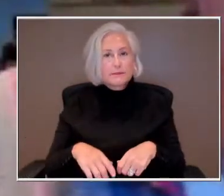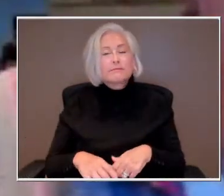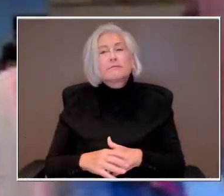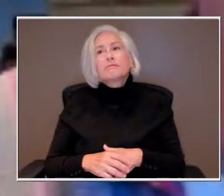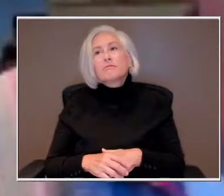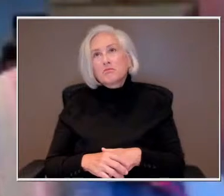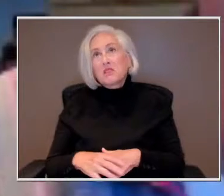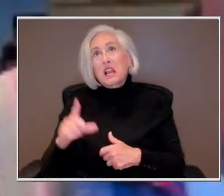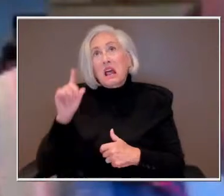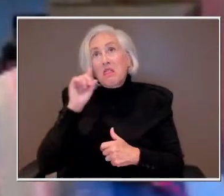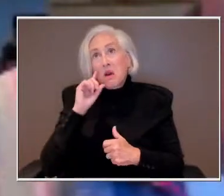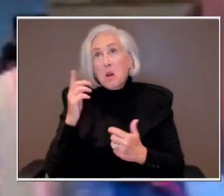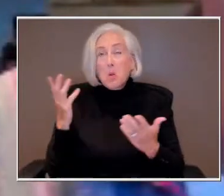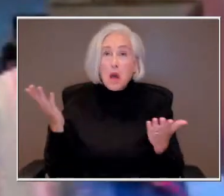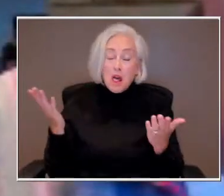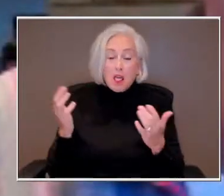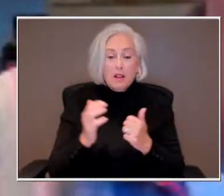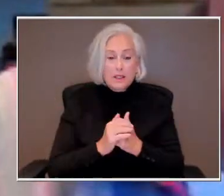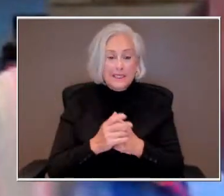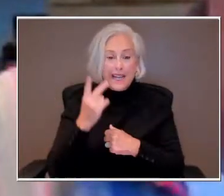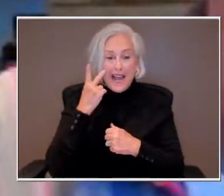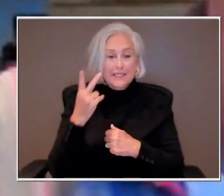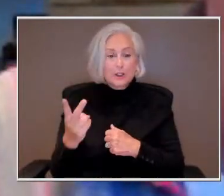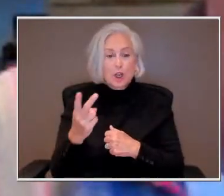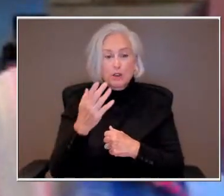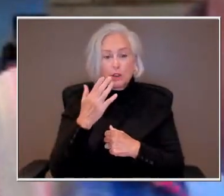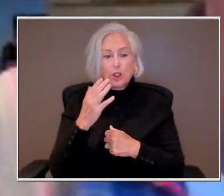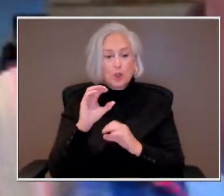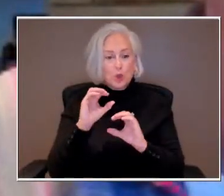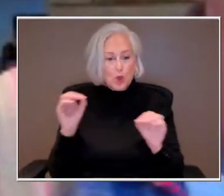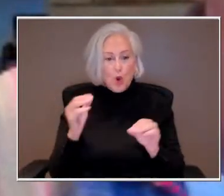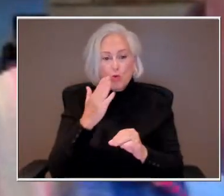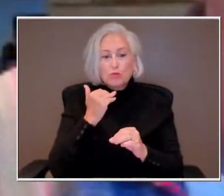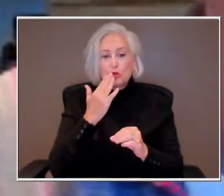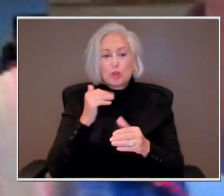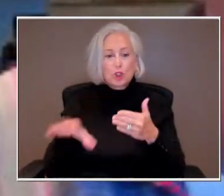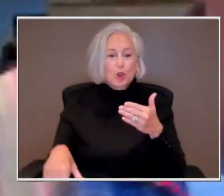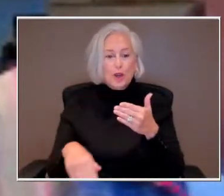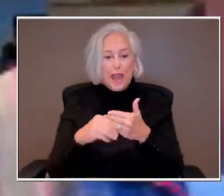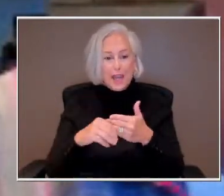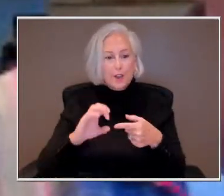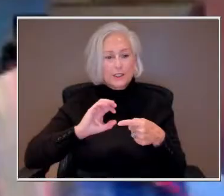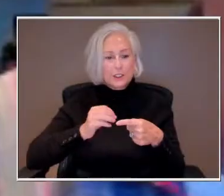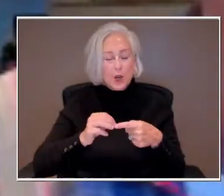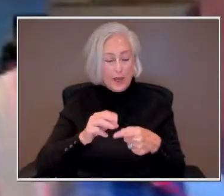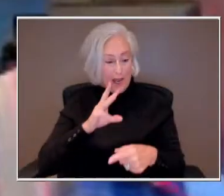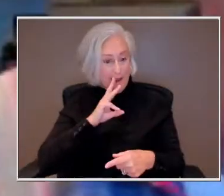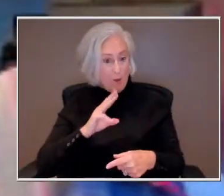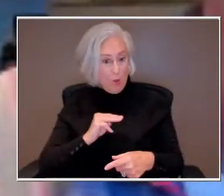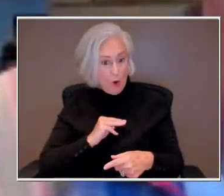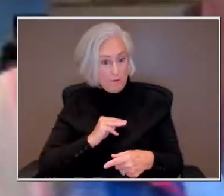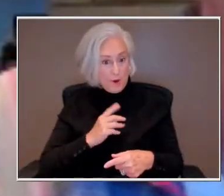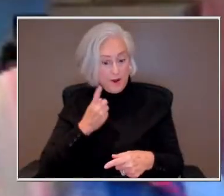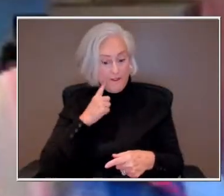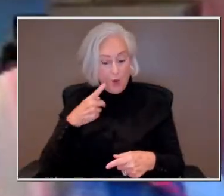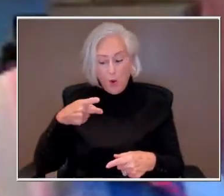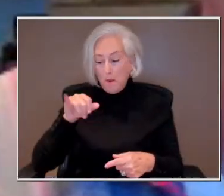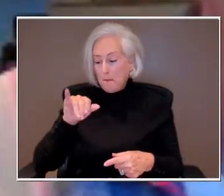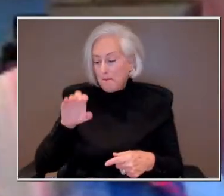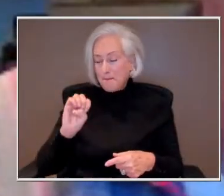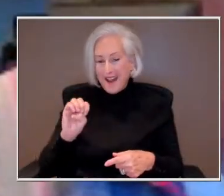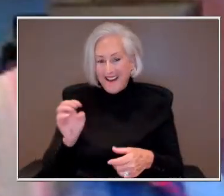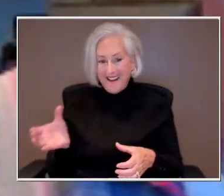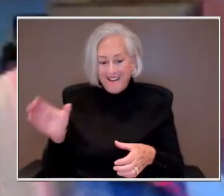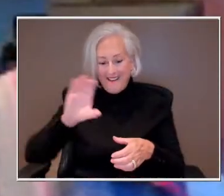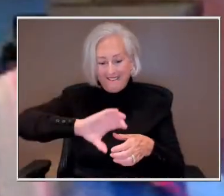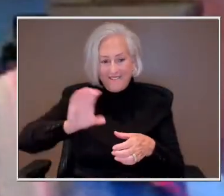well, I saw sugar-free or no sugar added cherries at Walmart, pie filling. And so a lot of it's